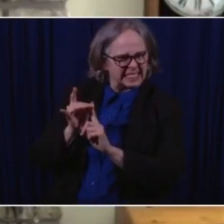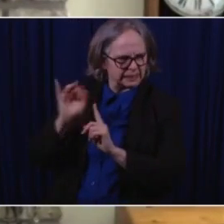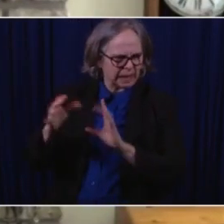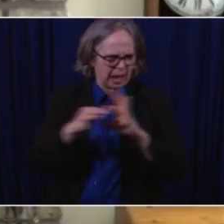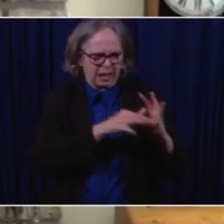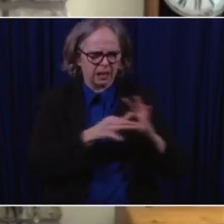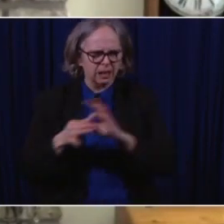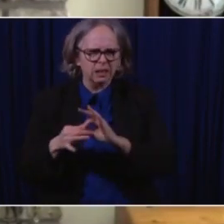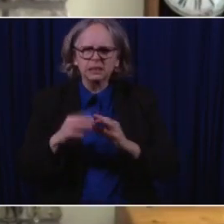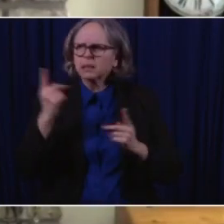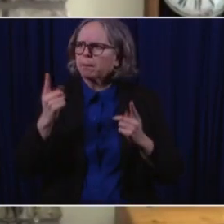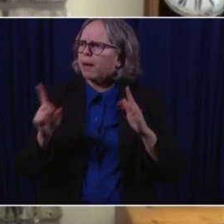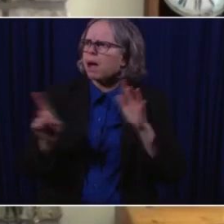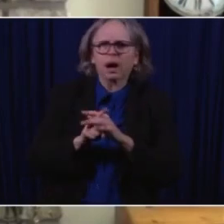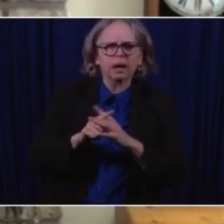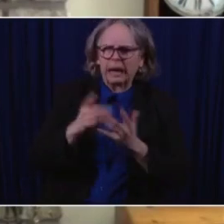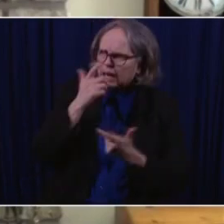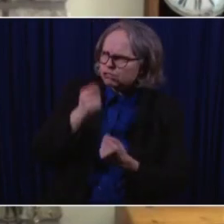week.